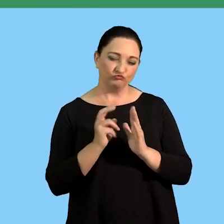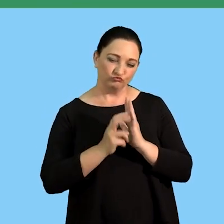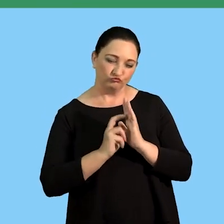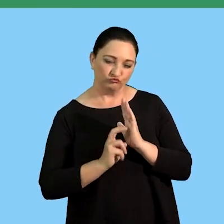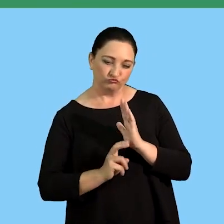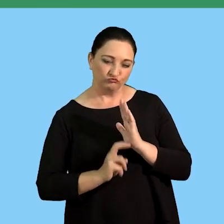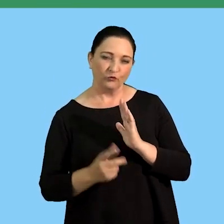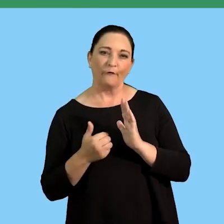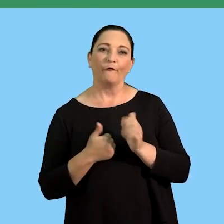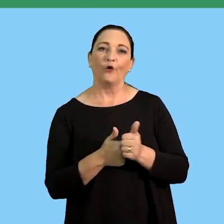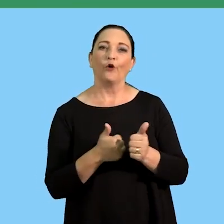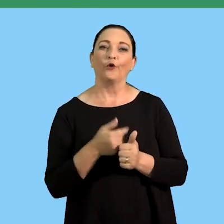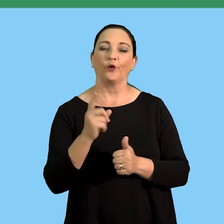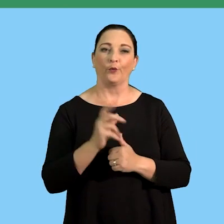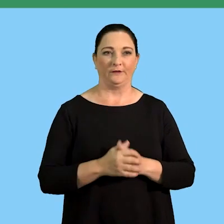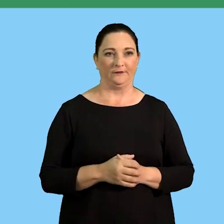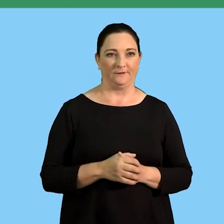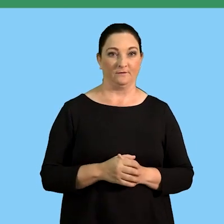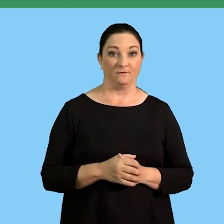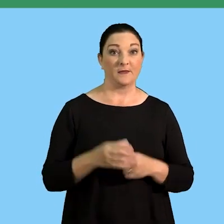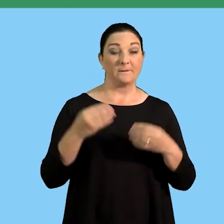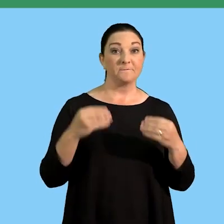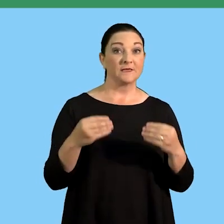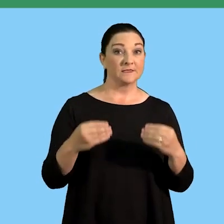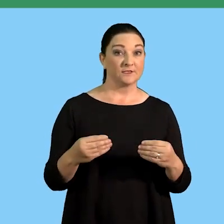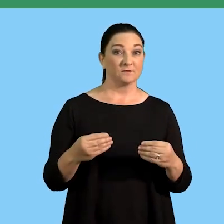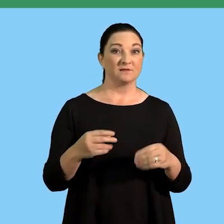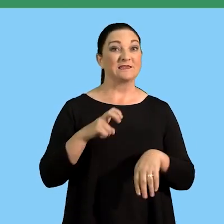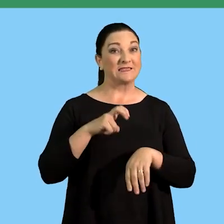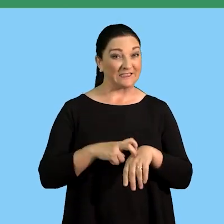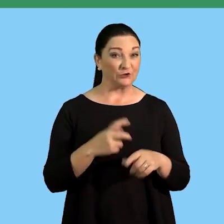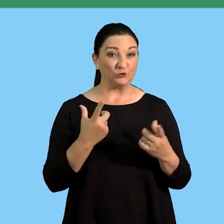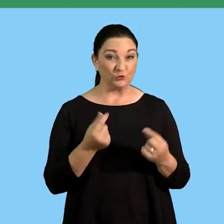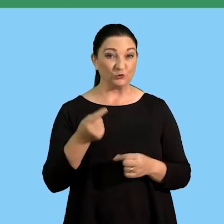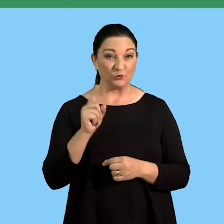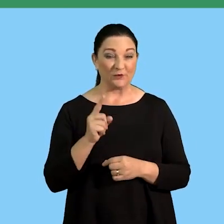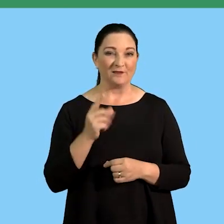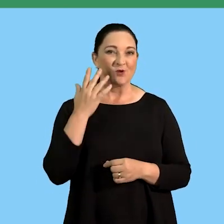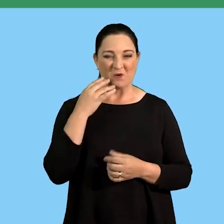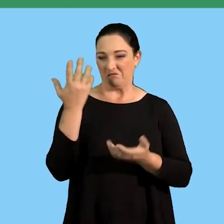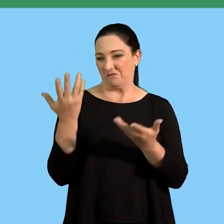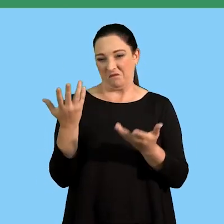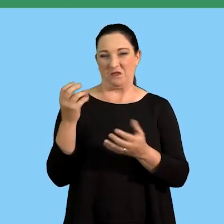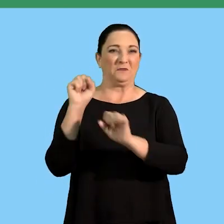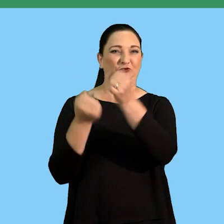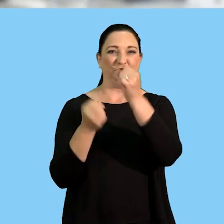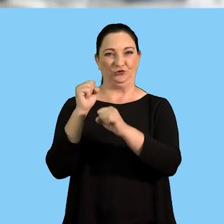Here we are looking at the precautionary measures that businesses should take when they are handling machinery. Now remember,